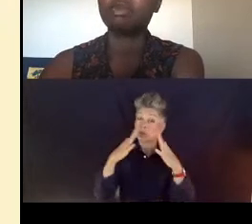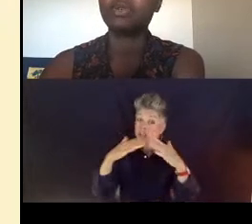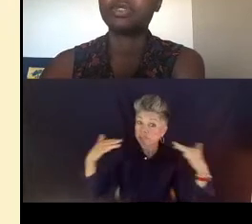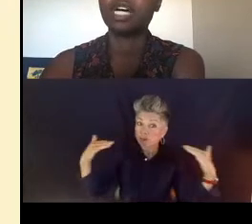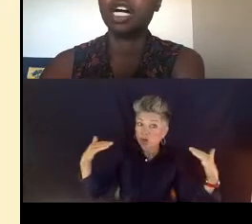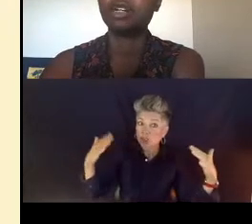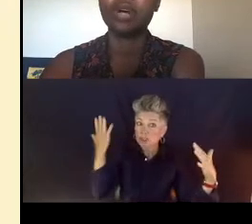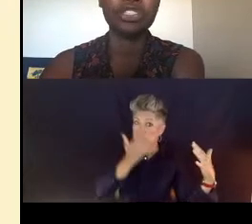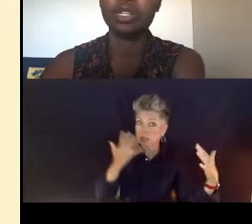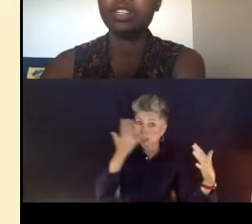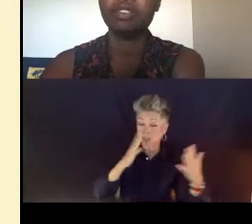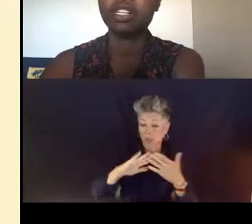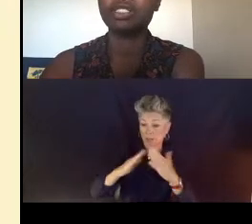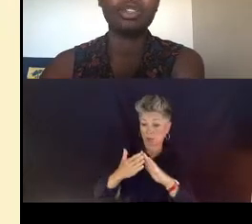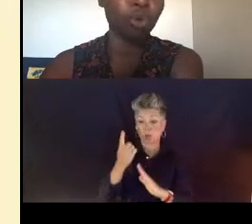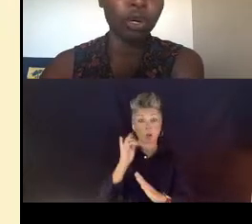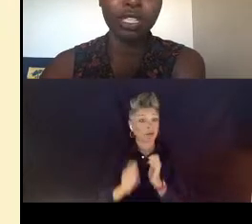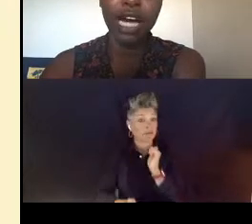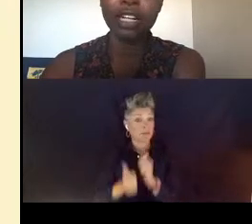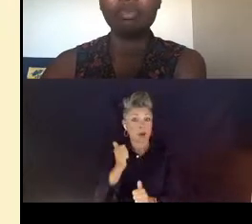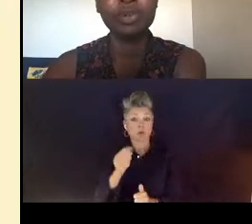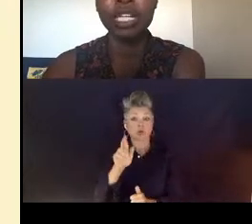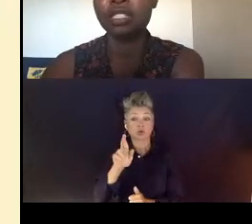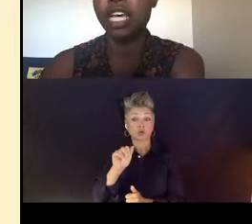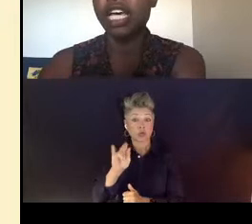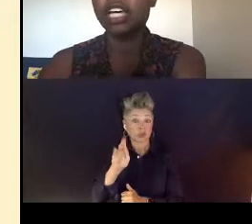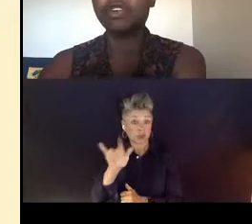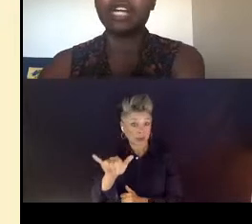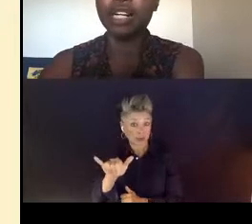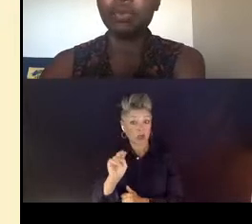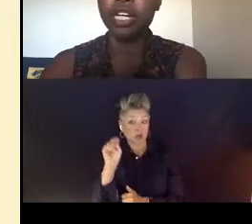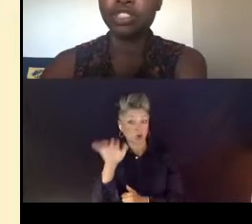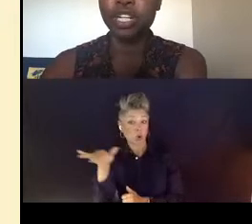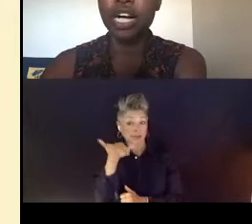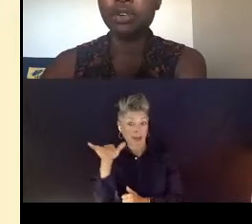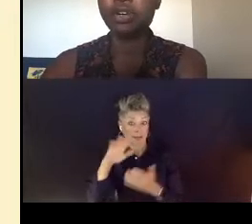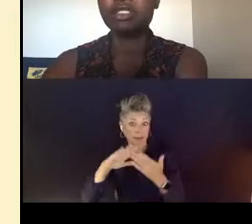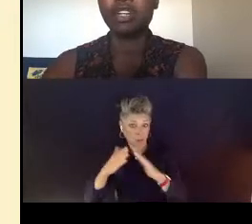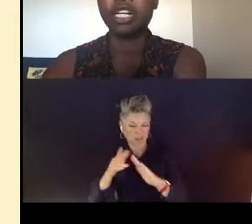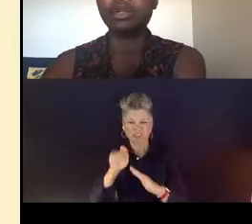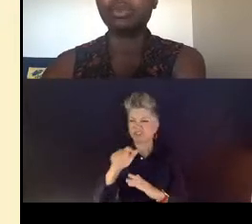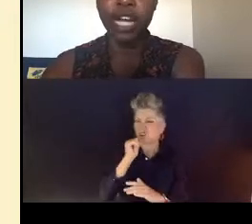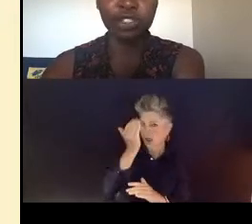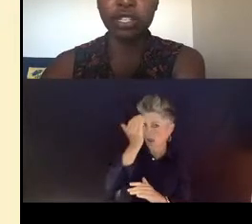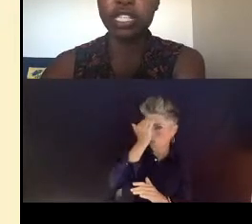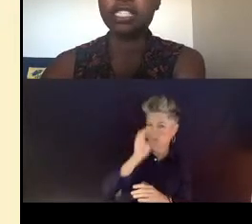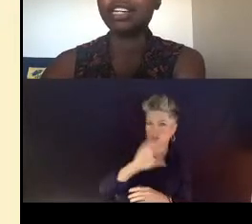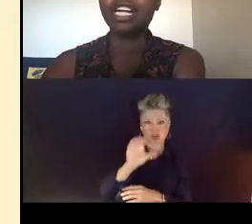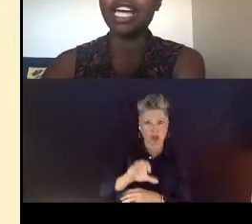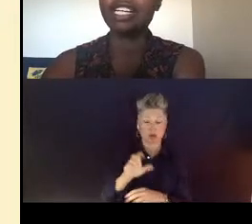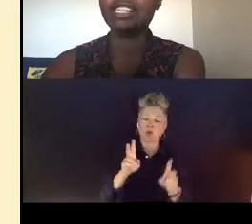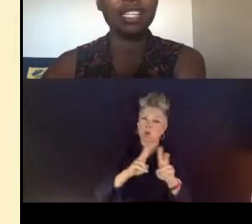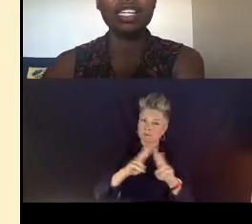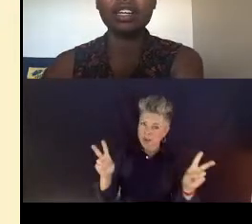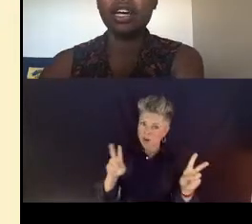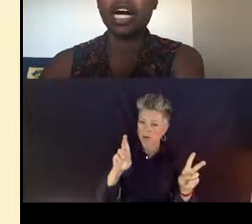of the most racially diverse north side communities. If you're not aware, Chicago is a very racially